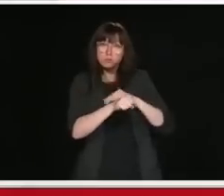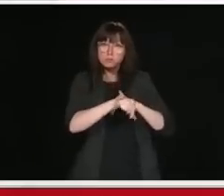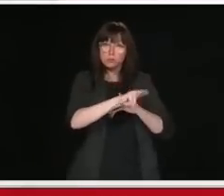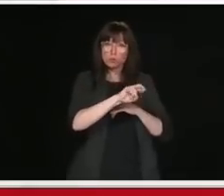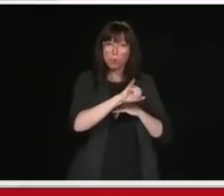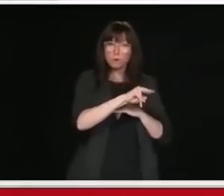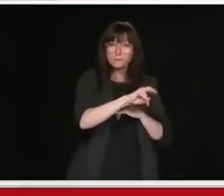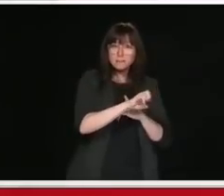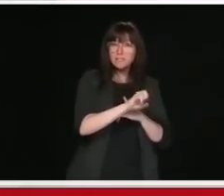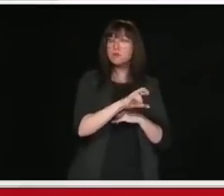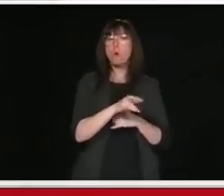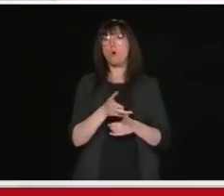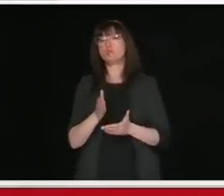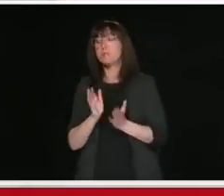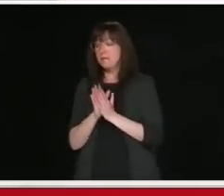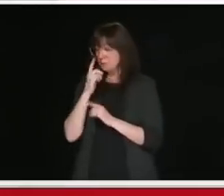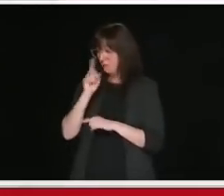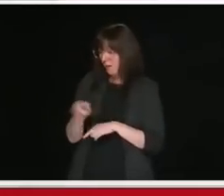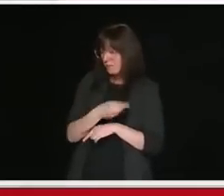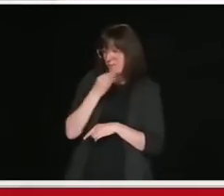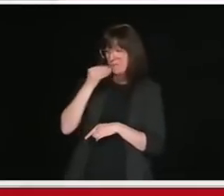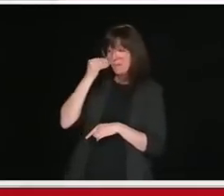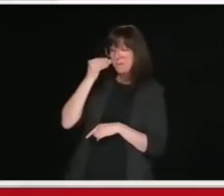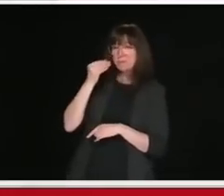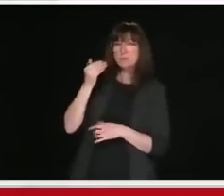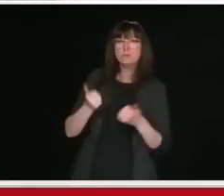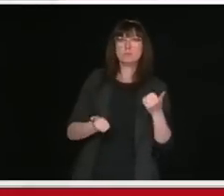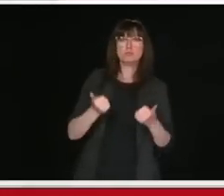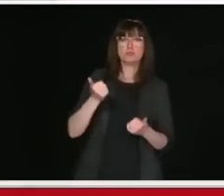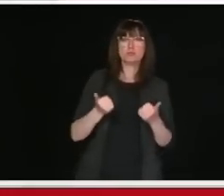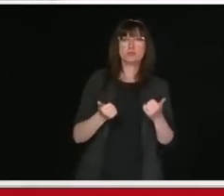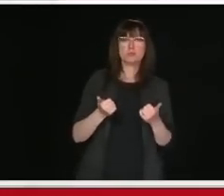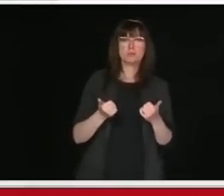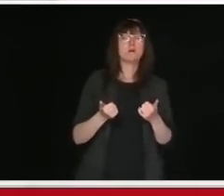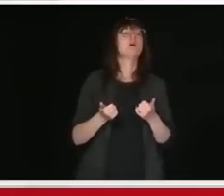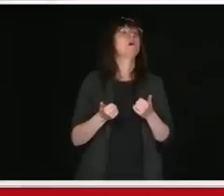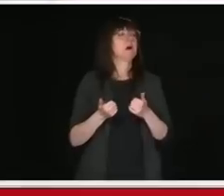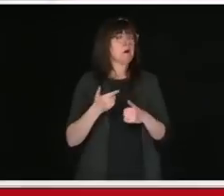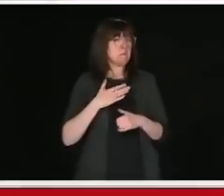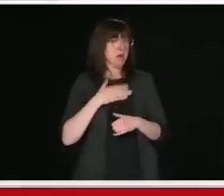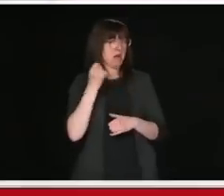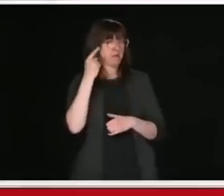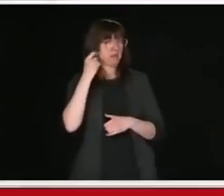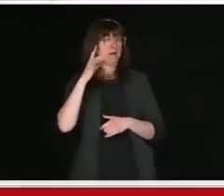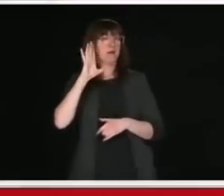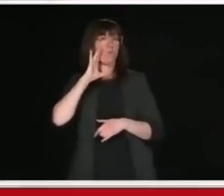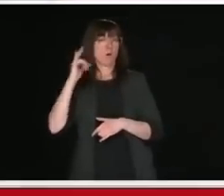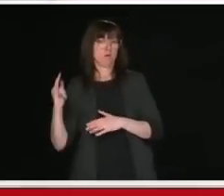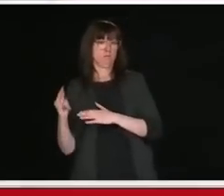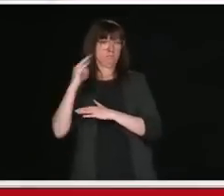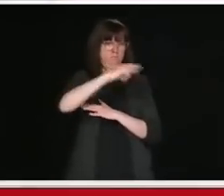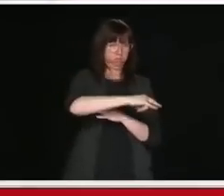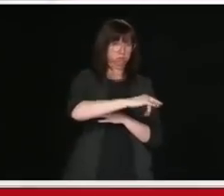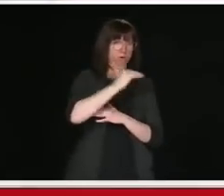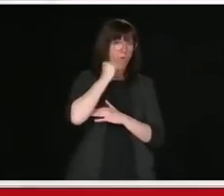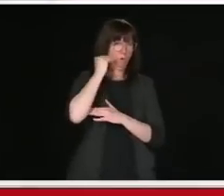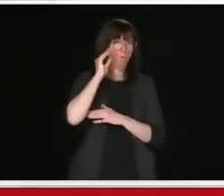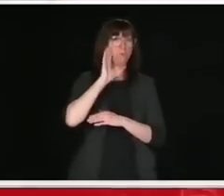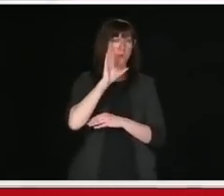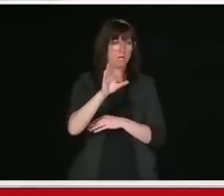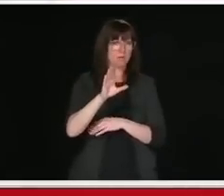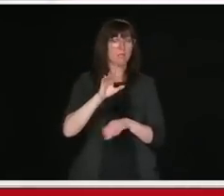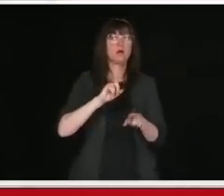understanding is they will be flown home on a charter flight, but we're still looking for those